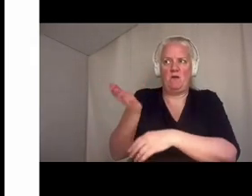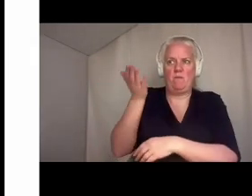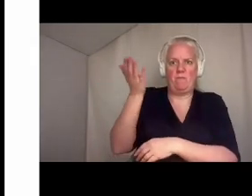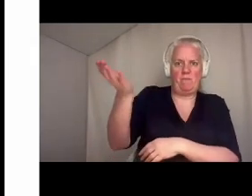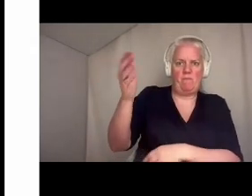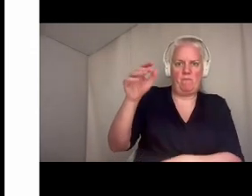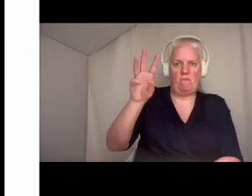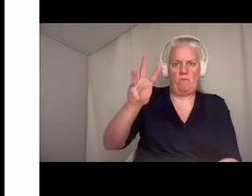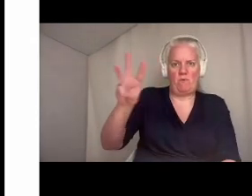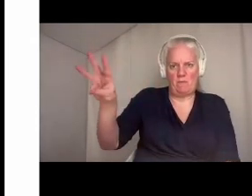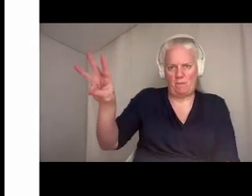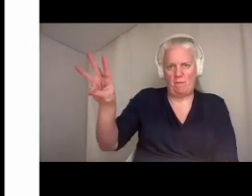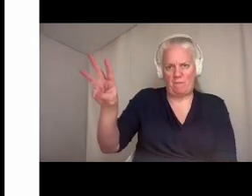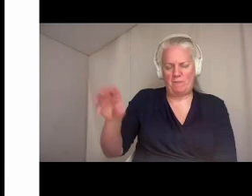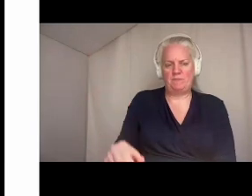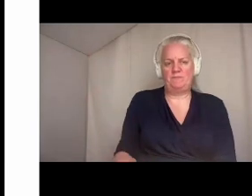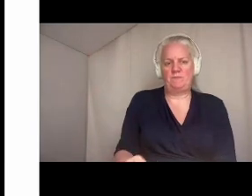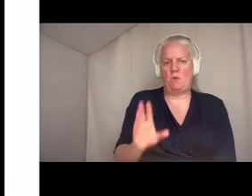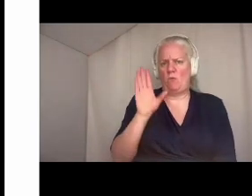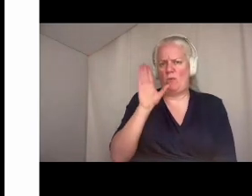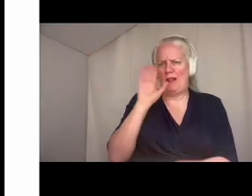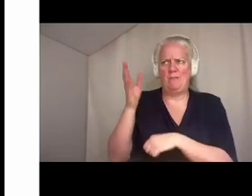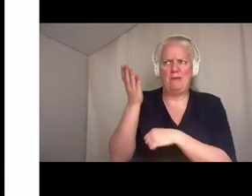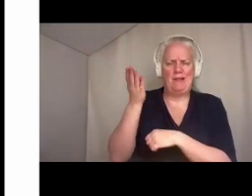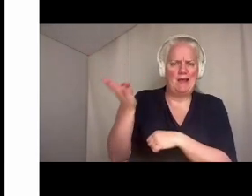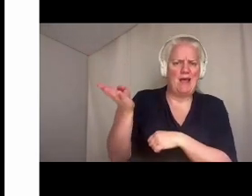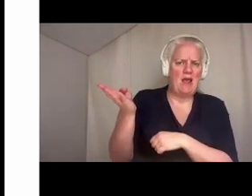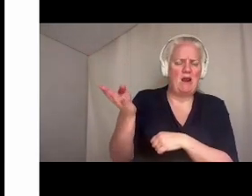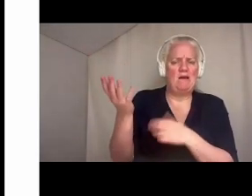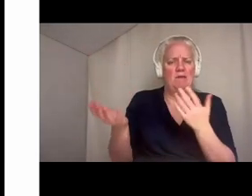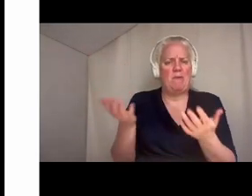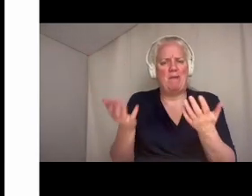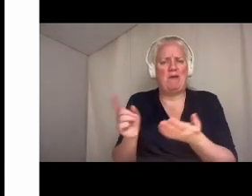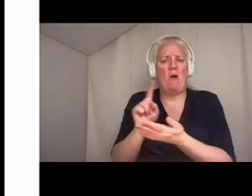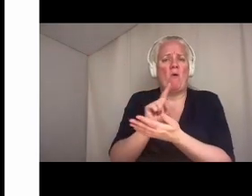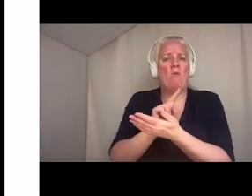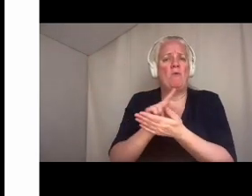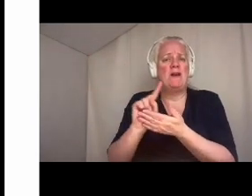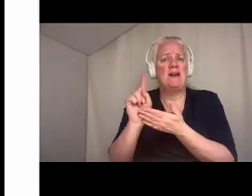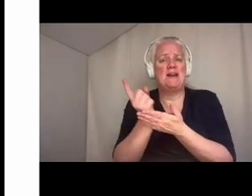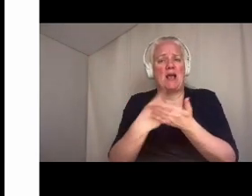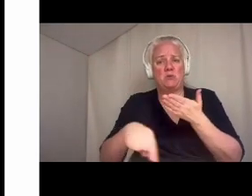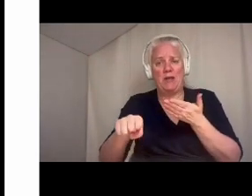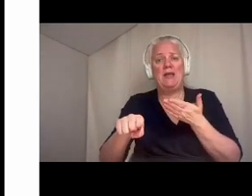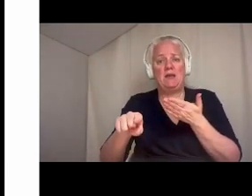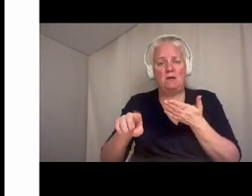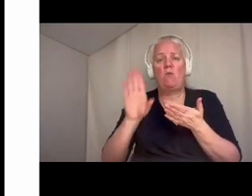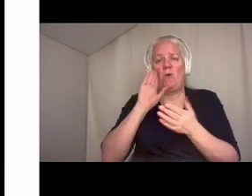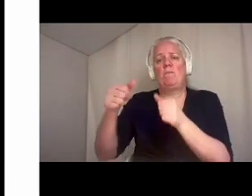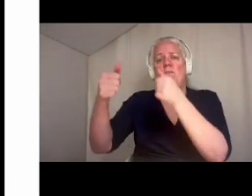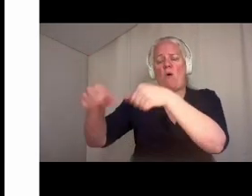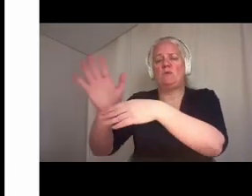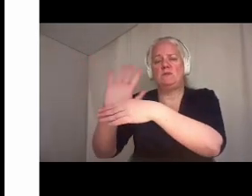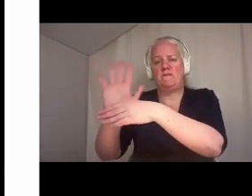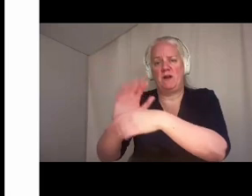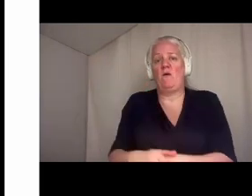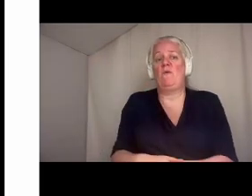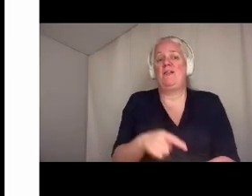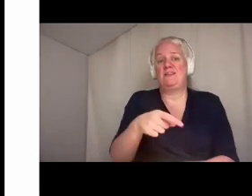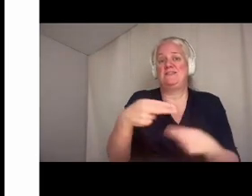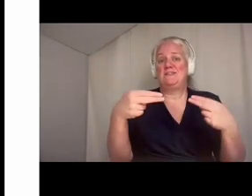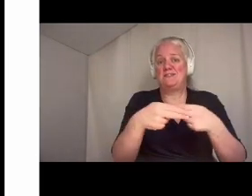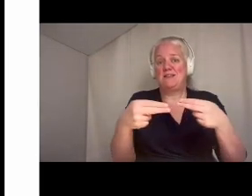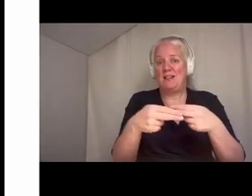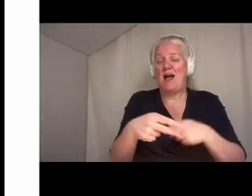available. I would say give us about a week or so to get that up there, along with the PowerPoint